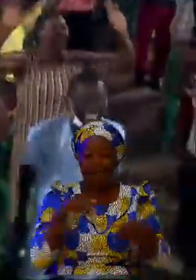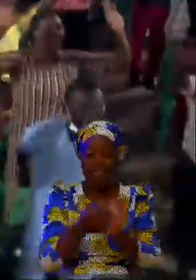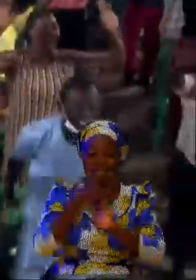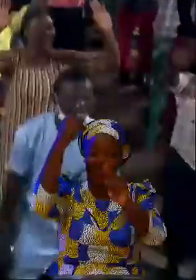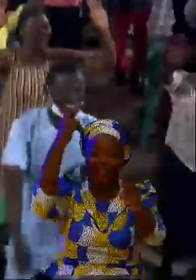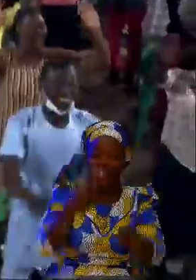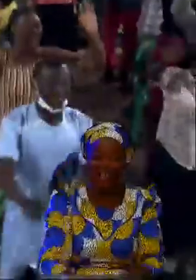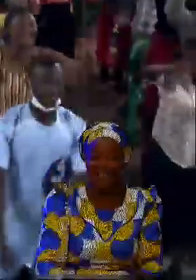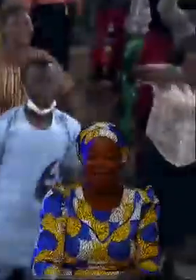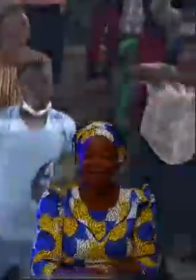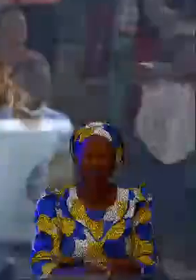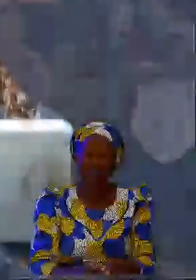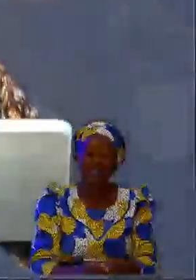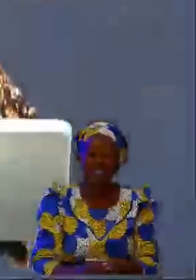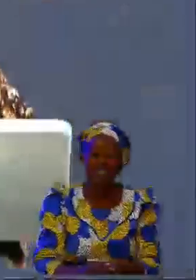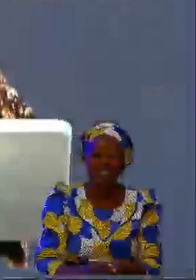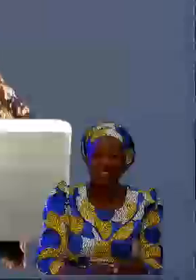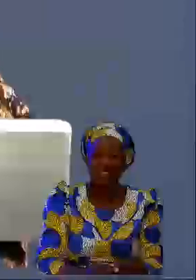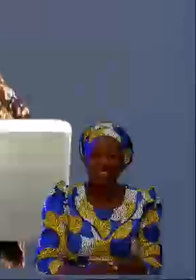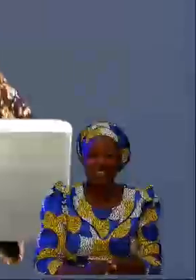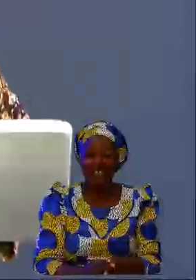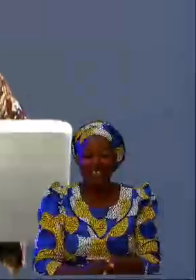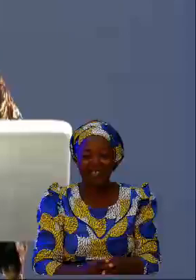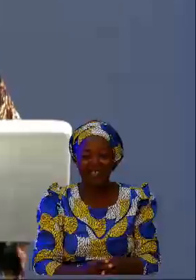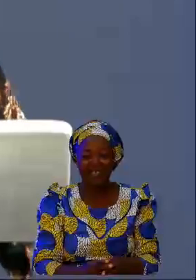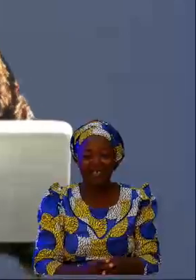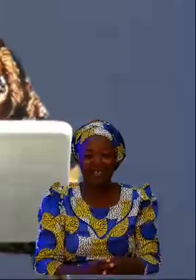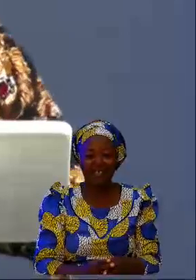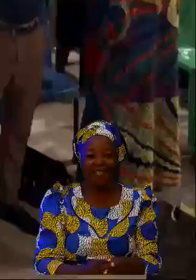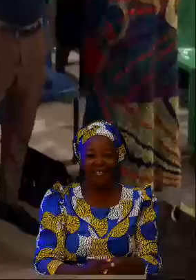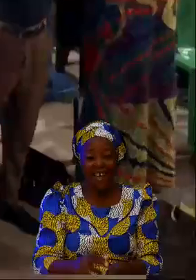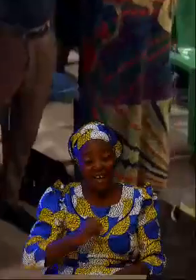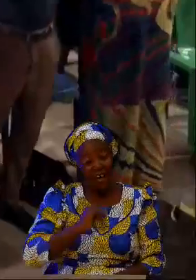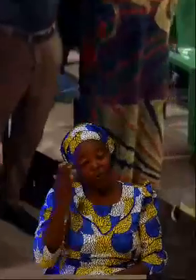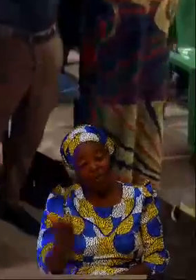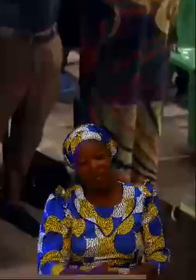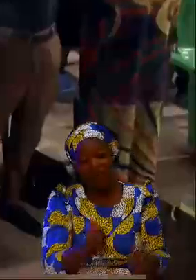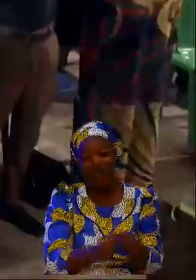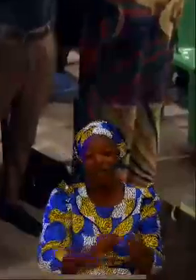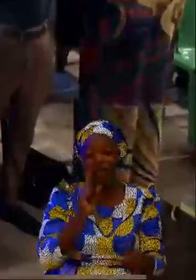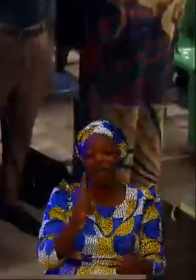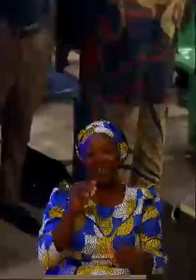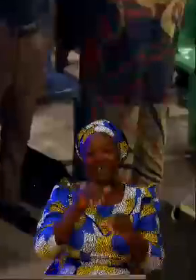And the Lord will bless every life in Jesus' name.